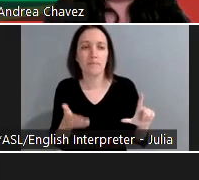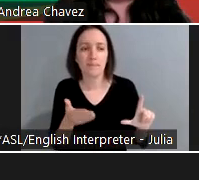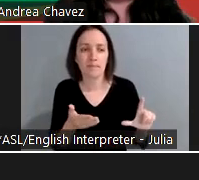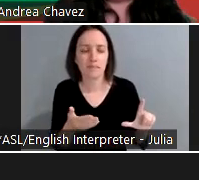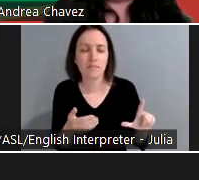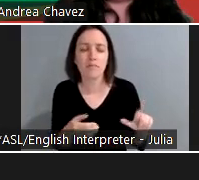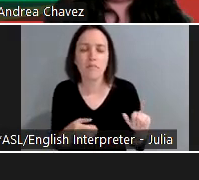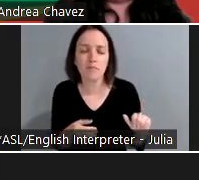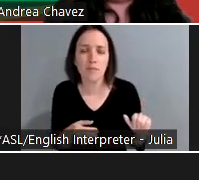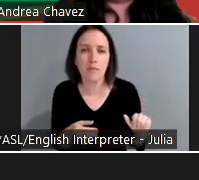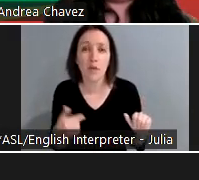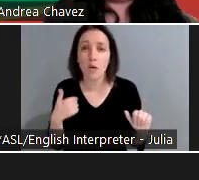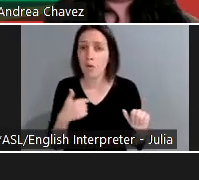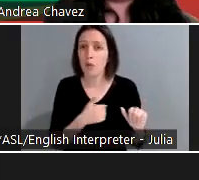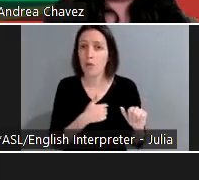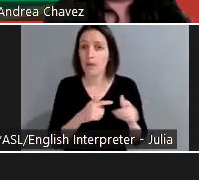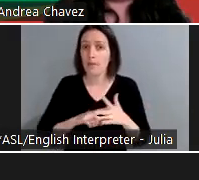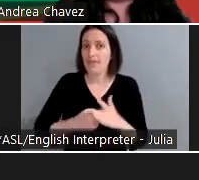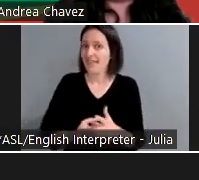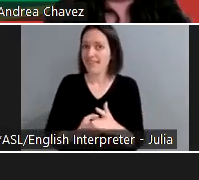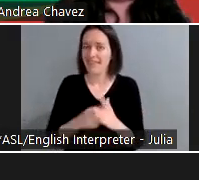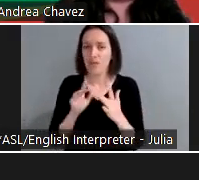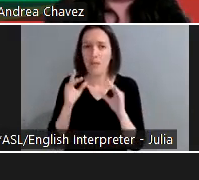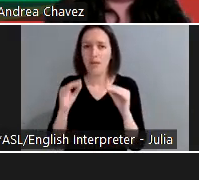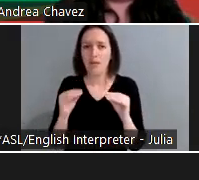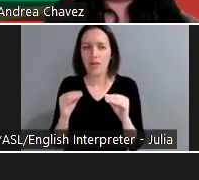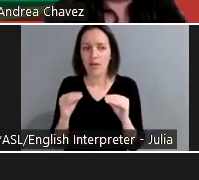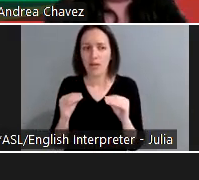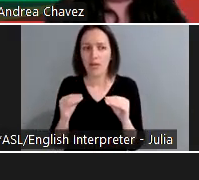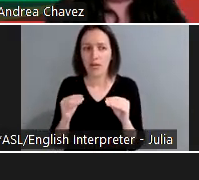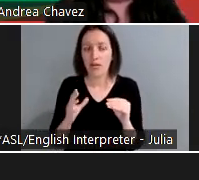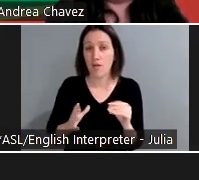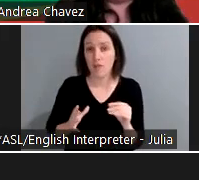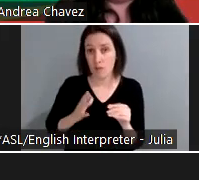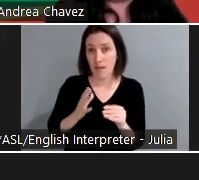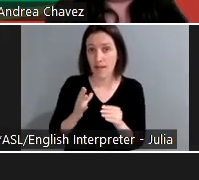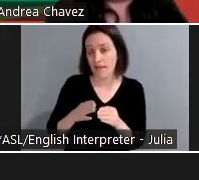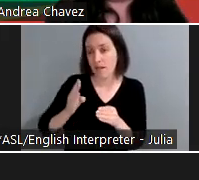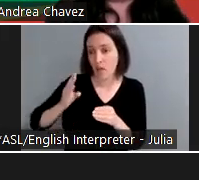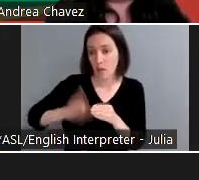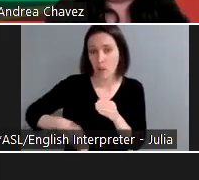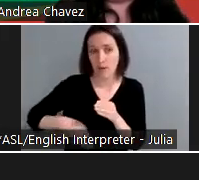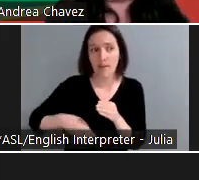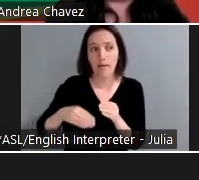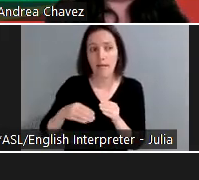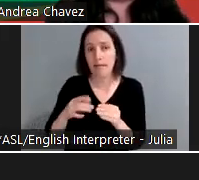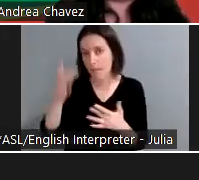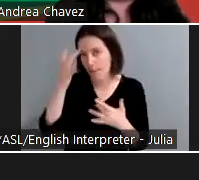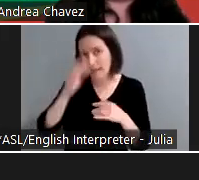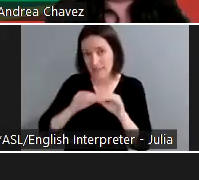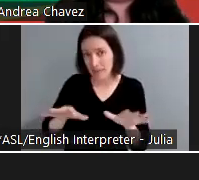So we will begin this webinar by formally concluding the Pandemic EBT project and providing statewide as